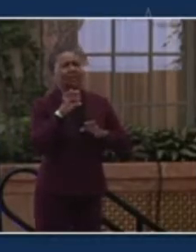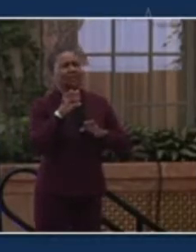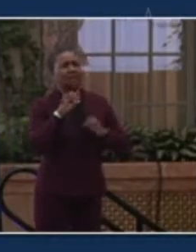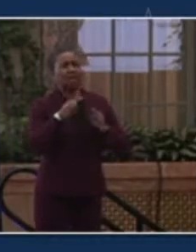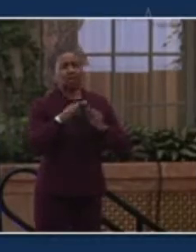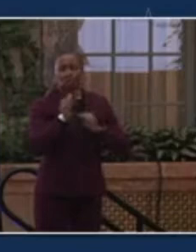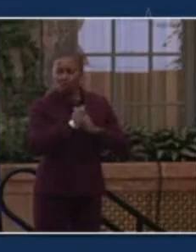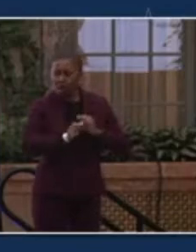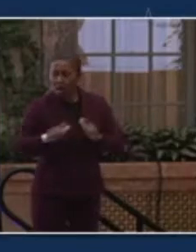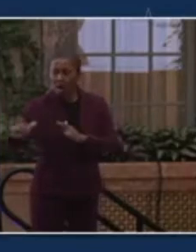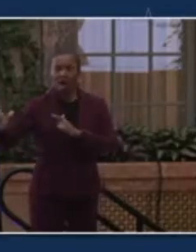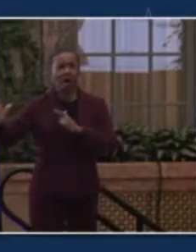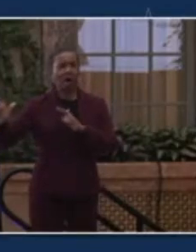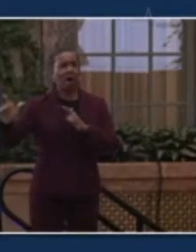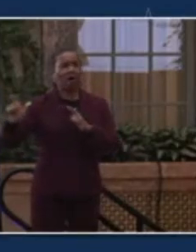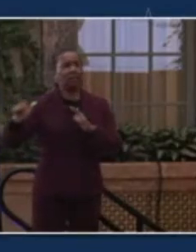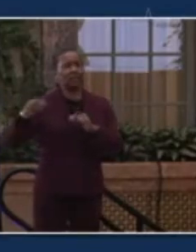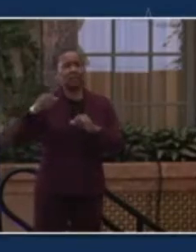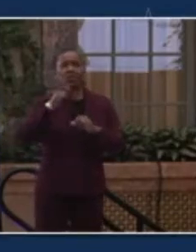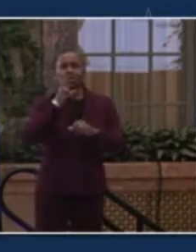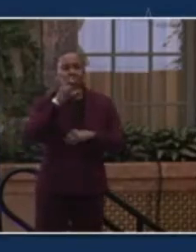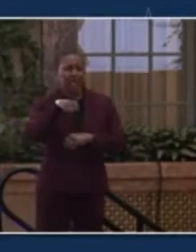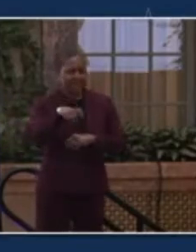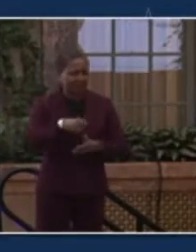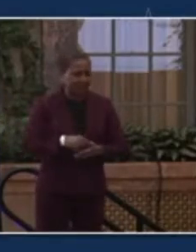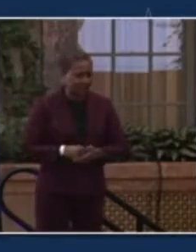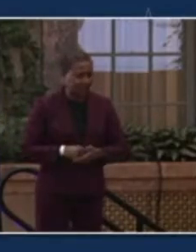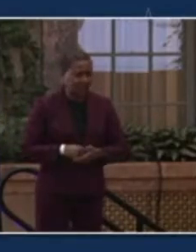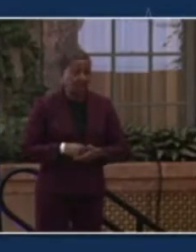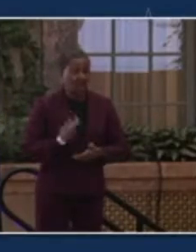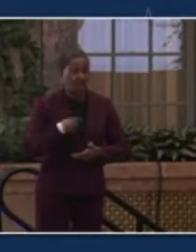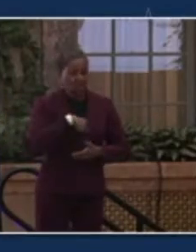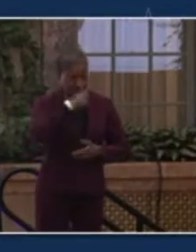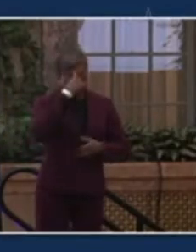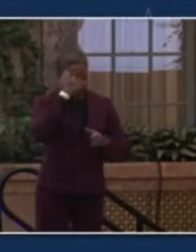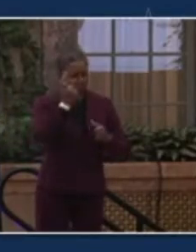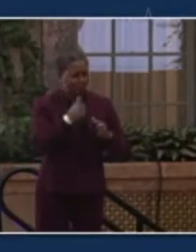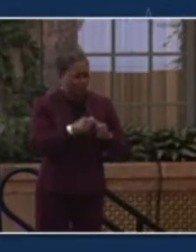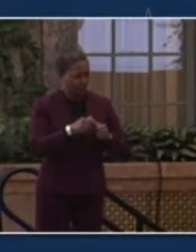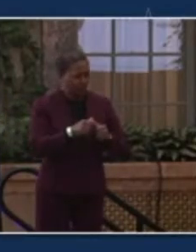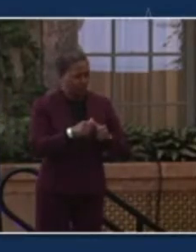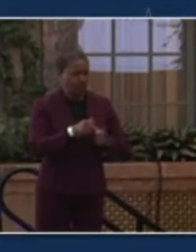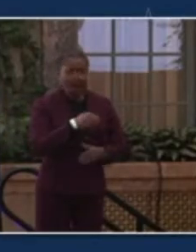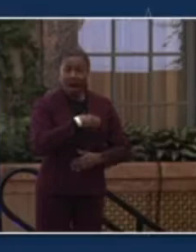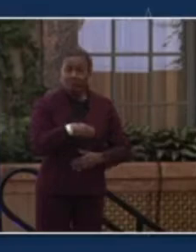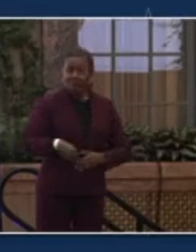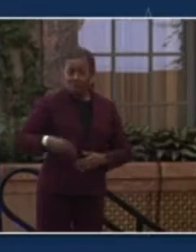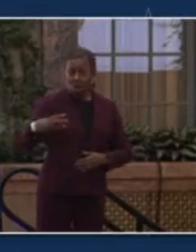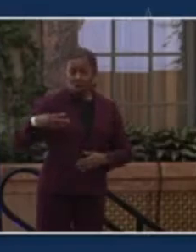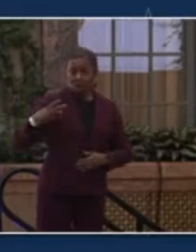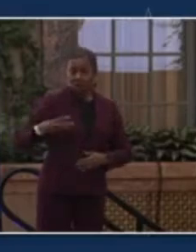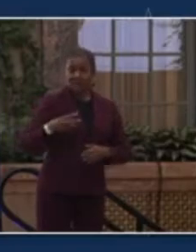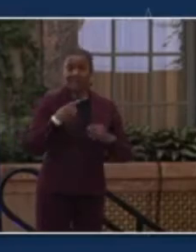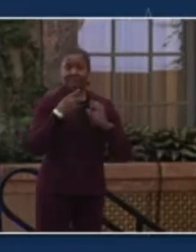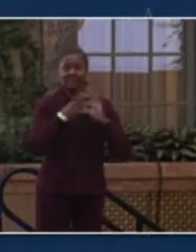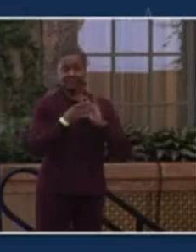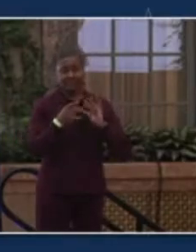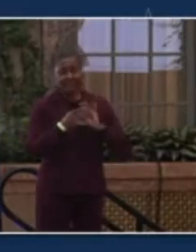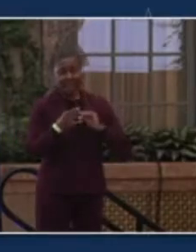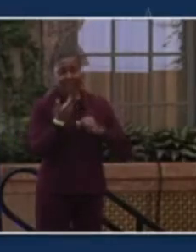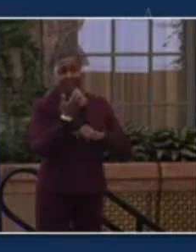toward all in need. For we remember Mayor Washington saying